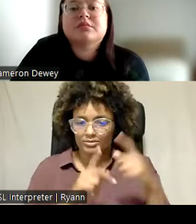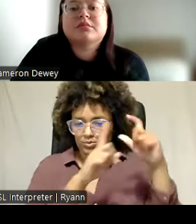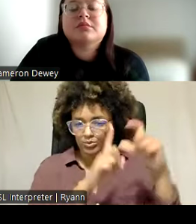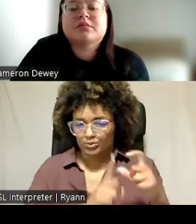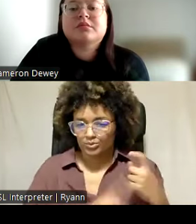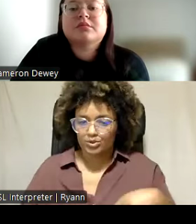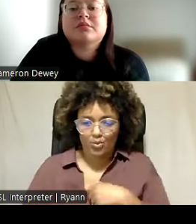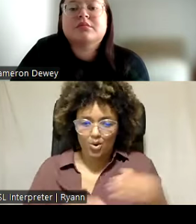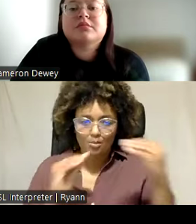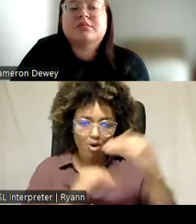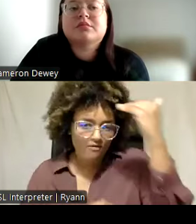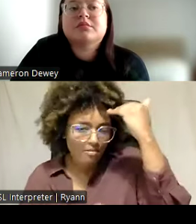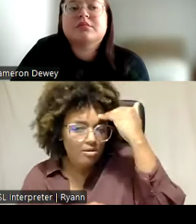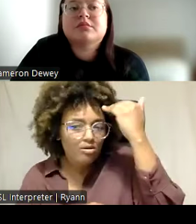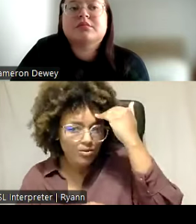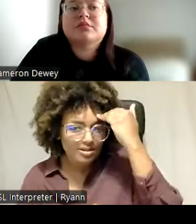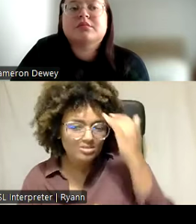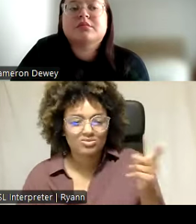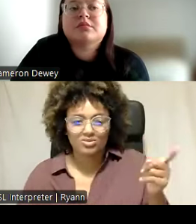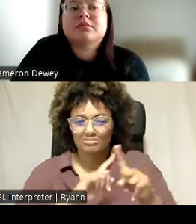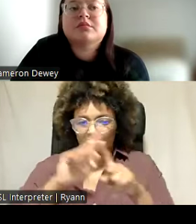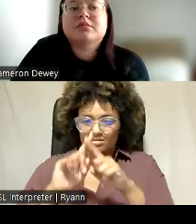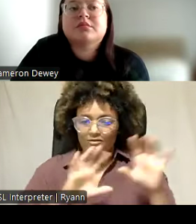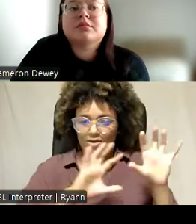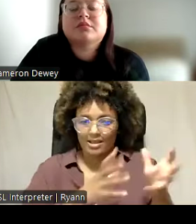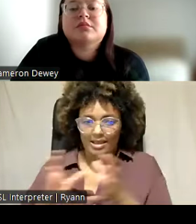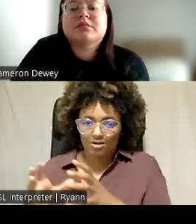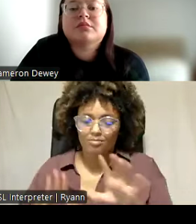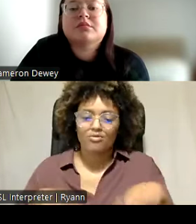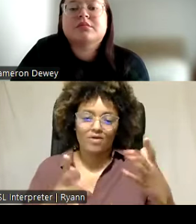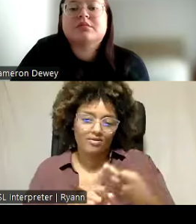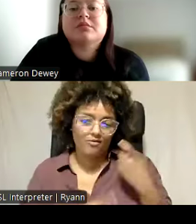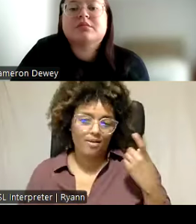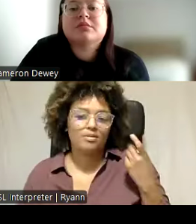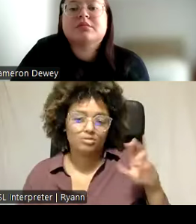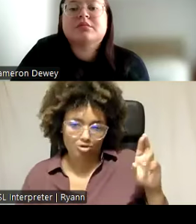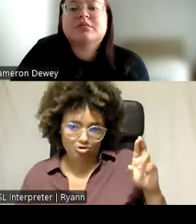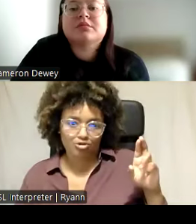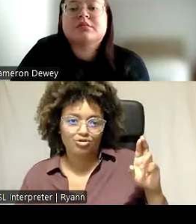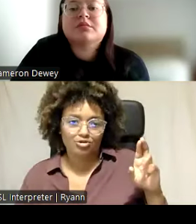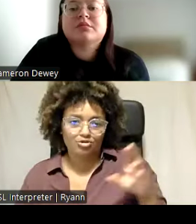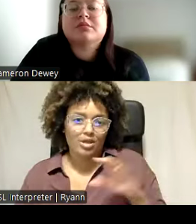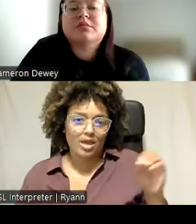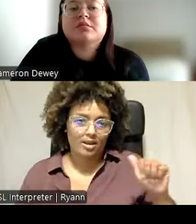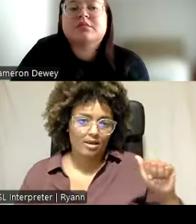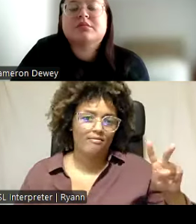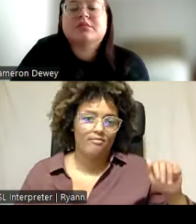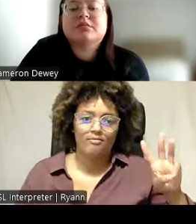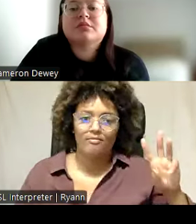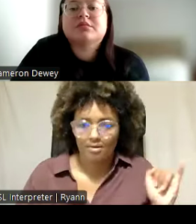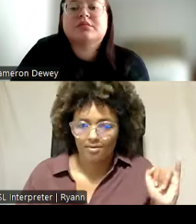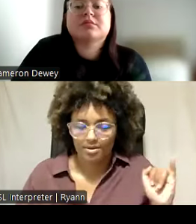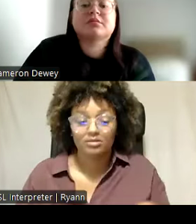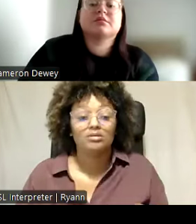these categories provided by Dr. Hopper and Avawi. However, today we will still